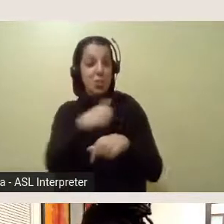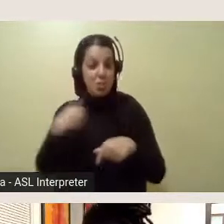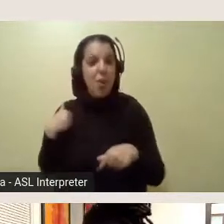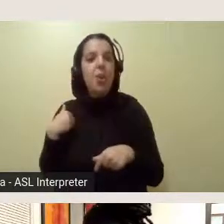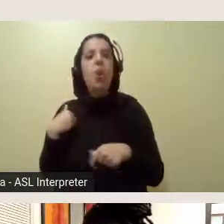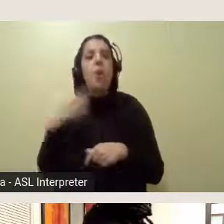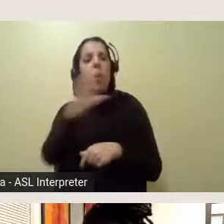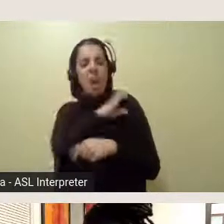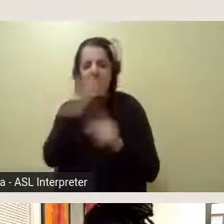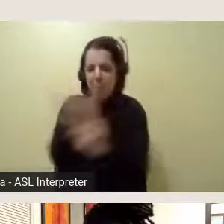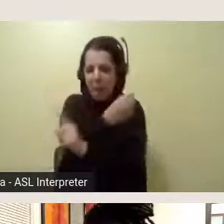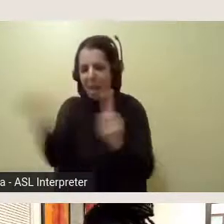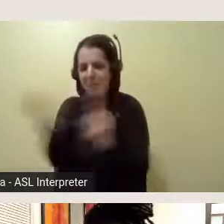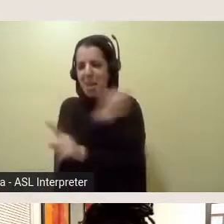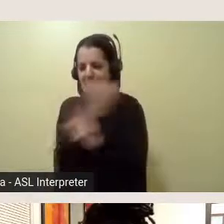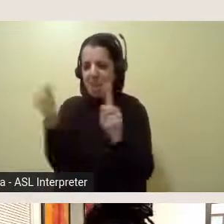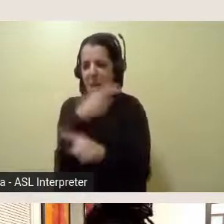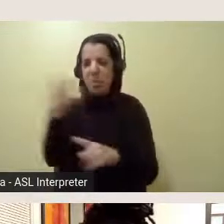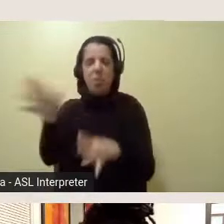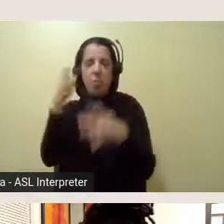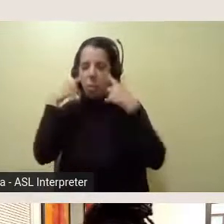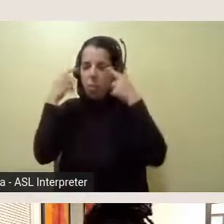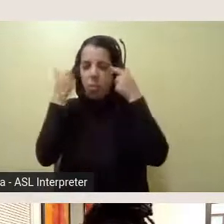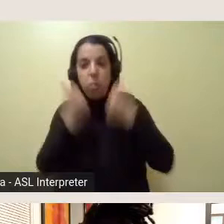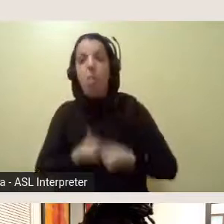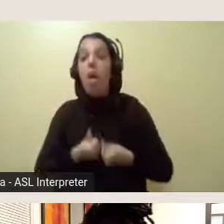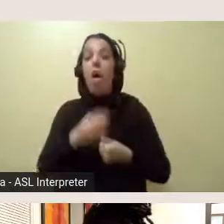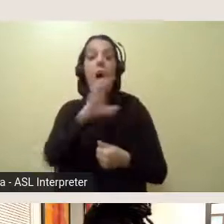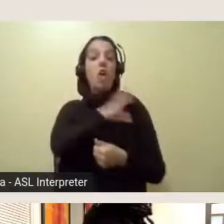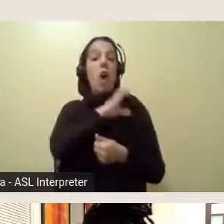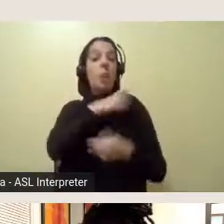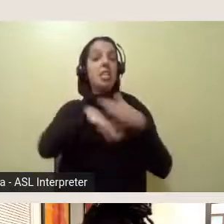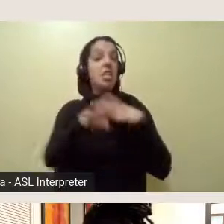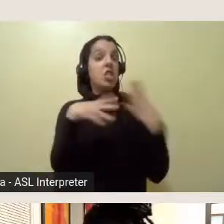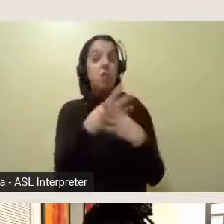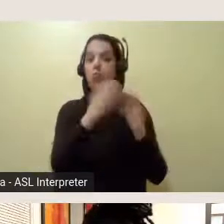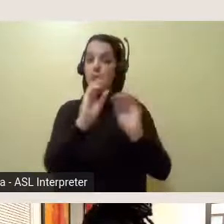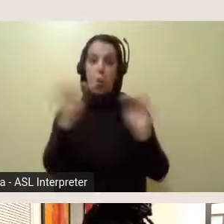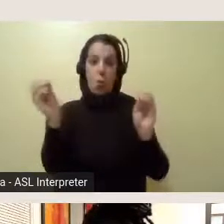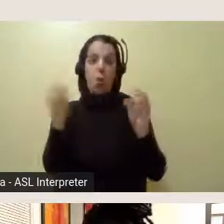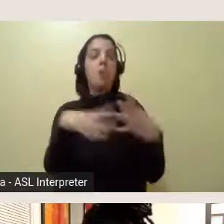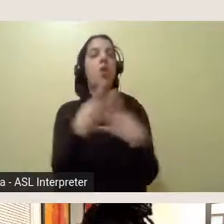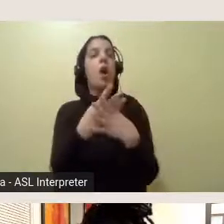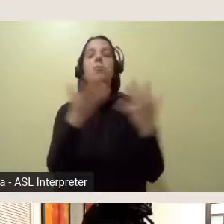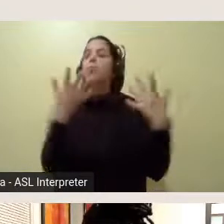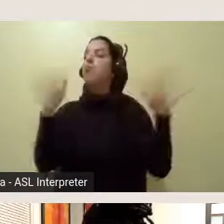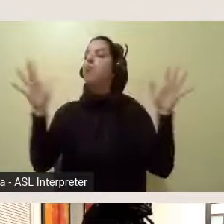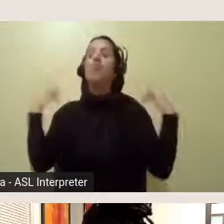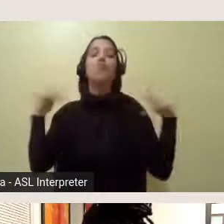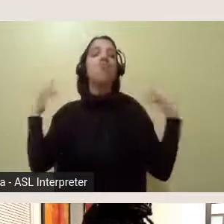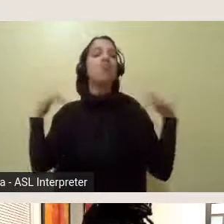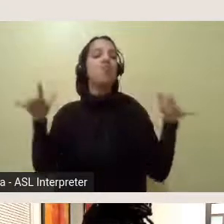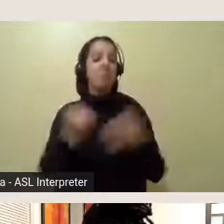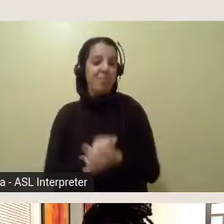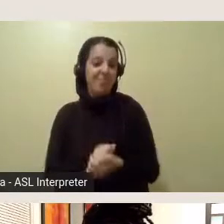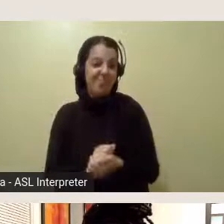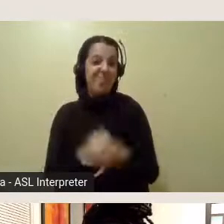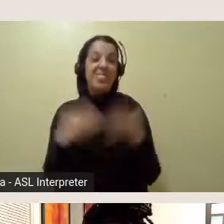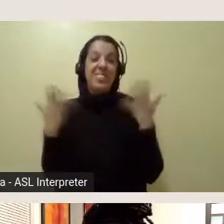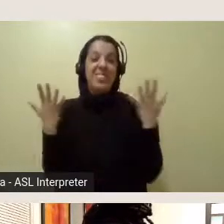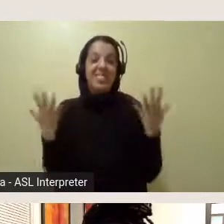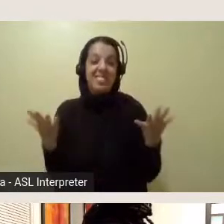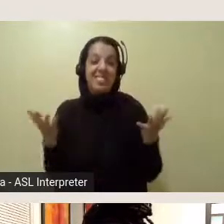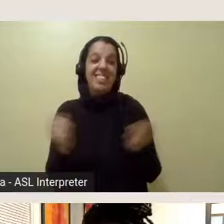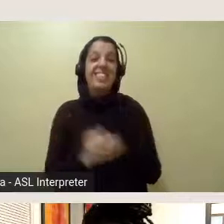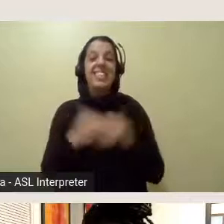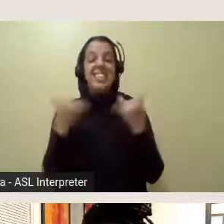by the police and nothing happened. You know, the cops were acquitted. So we know that the conversation right now